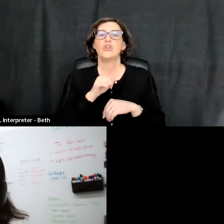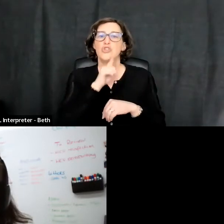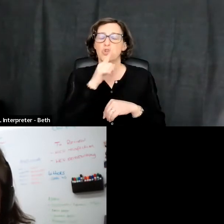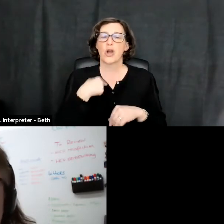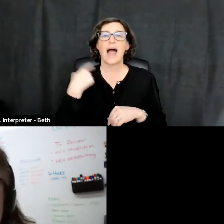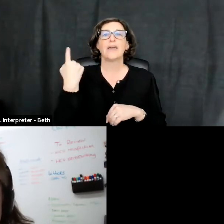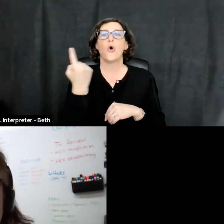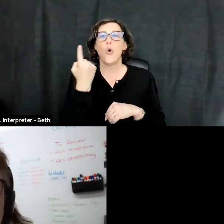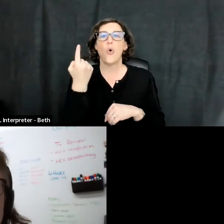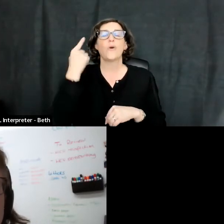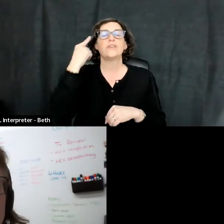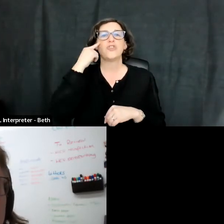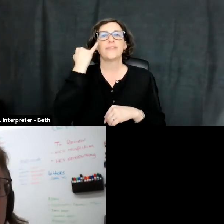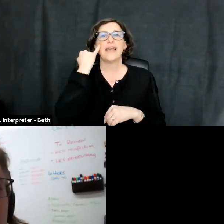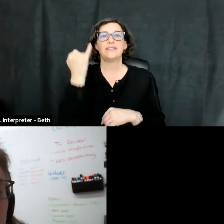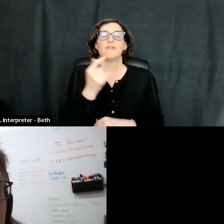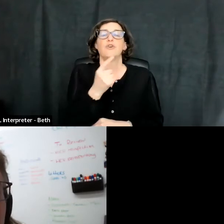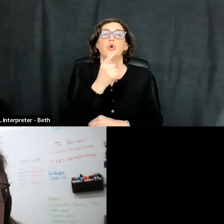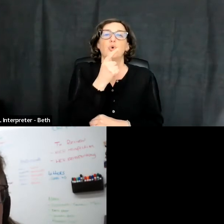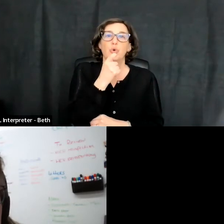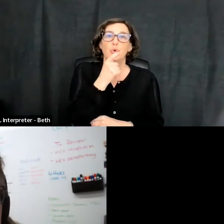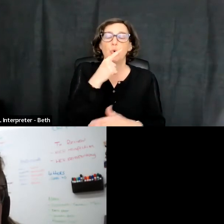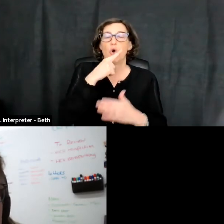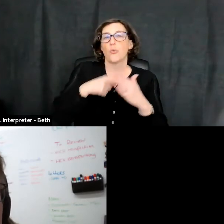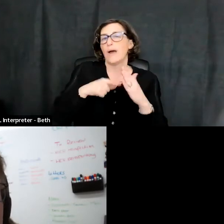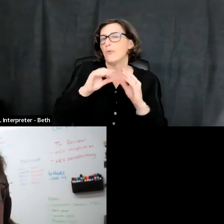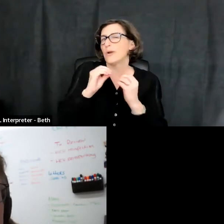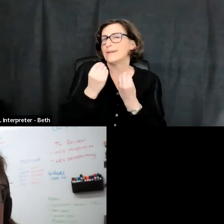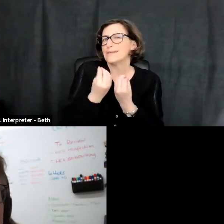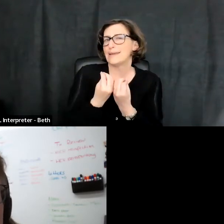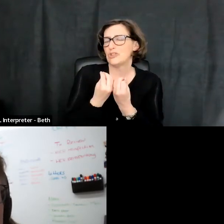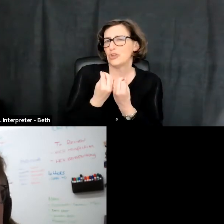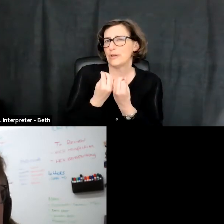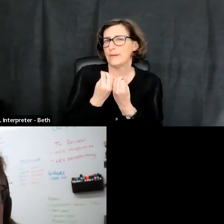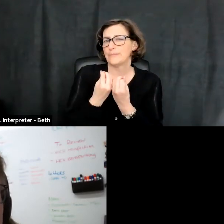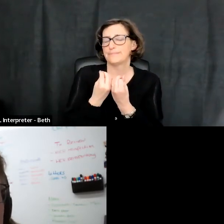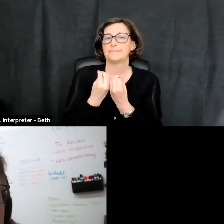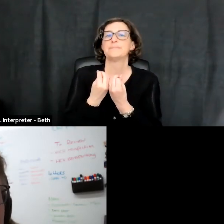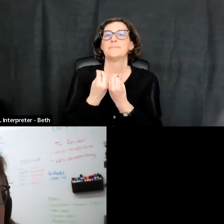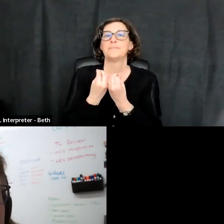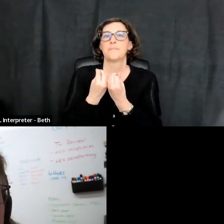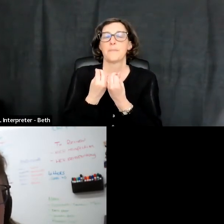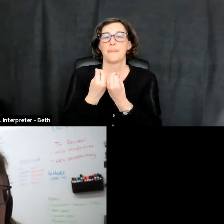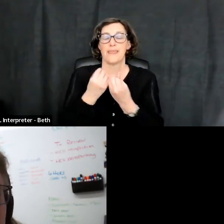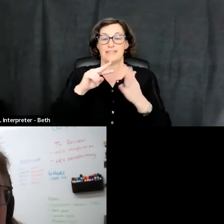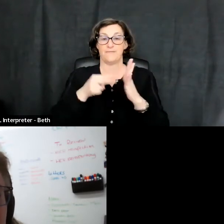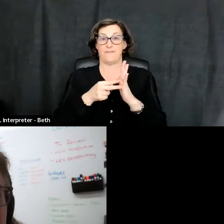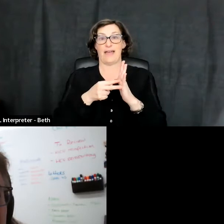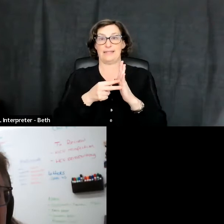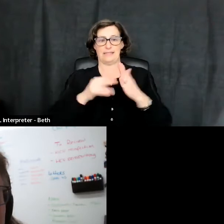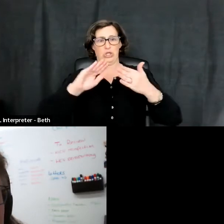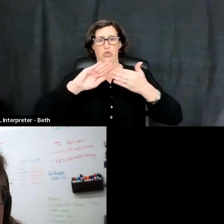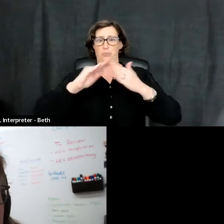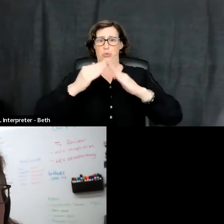the idea of who or what organization is defined as the community